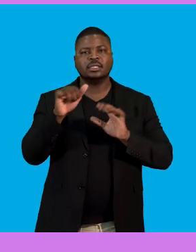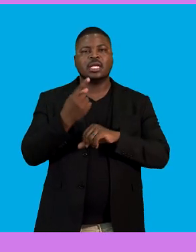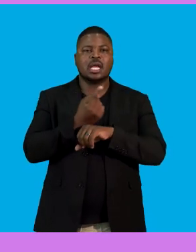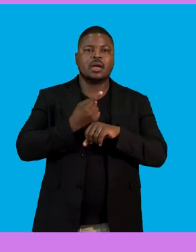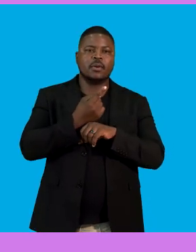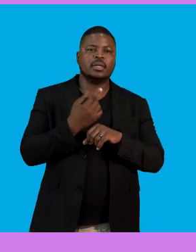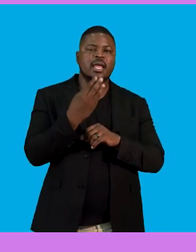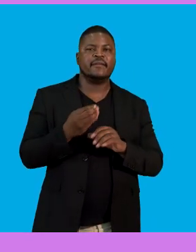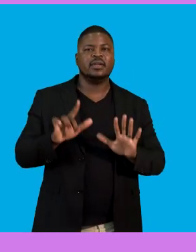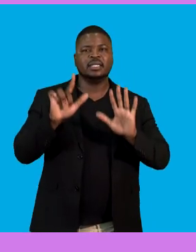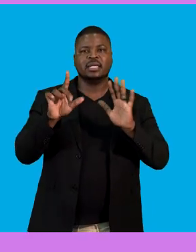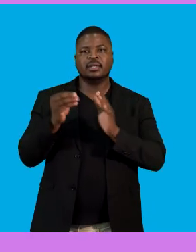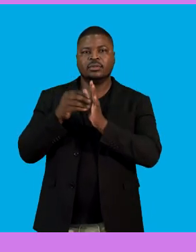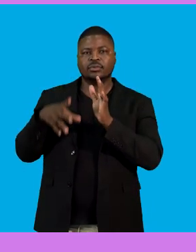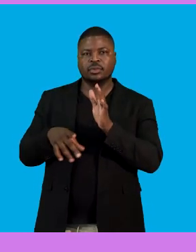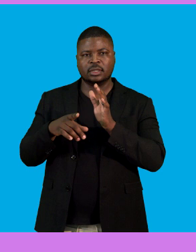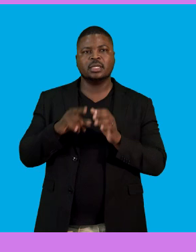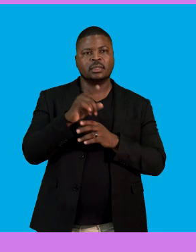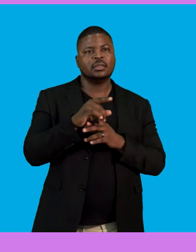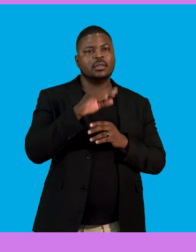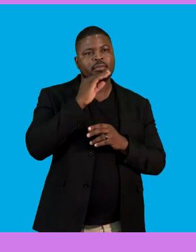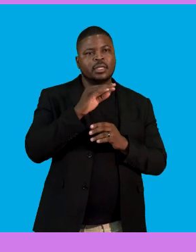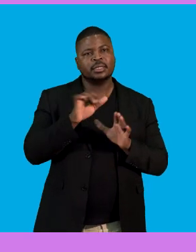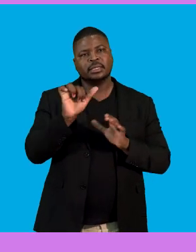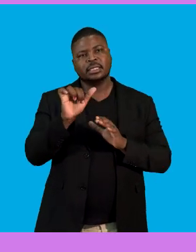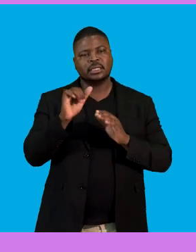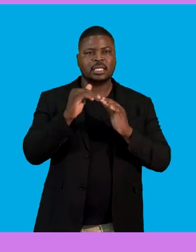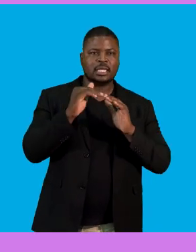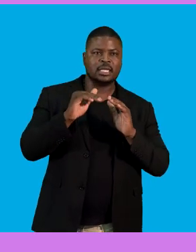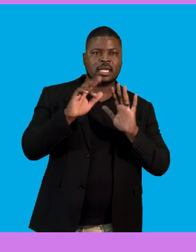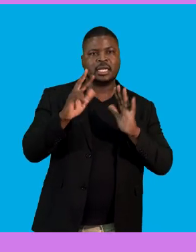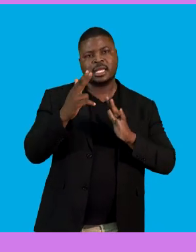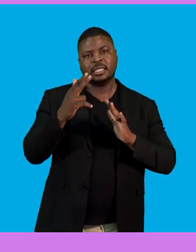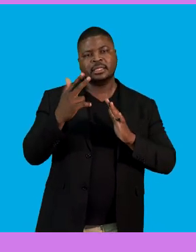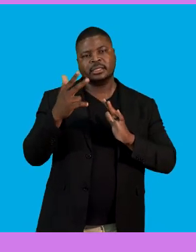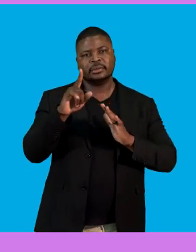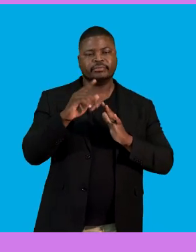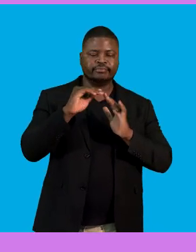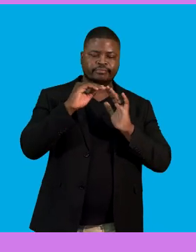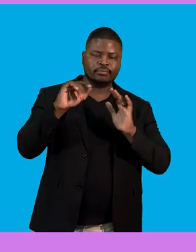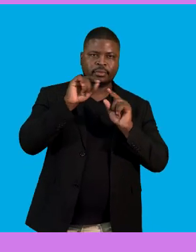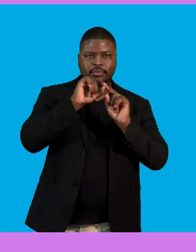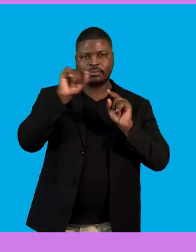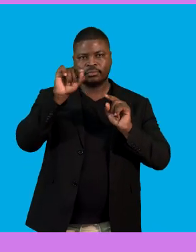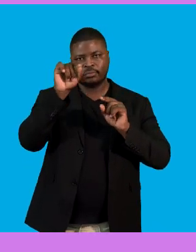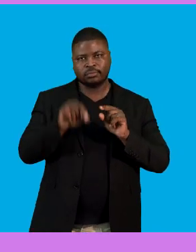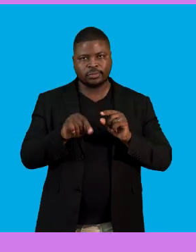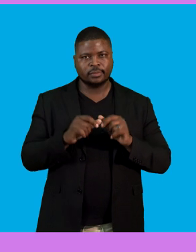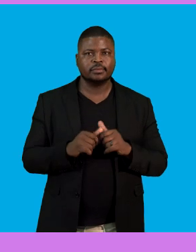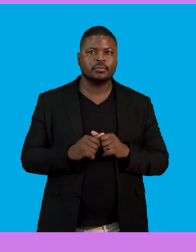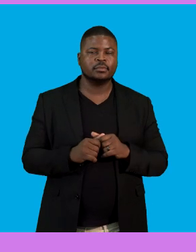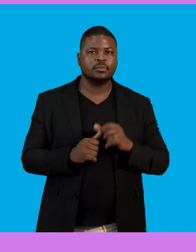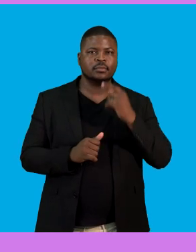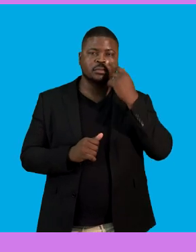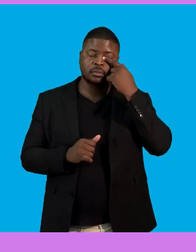got 7 learners, which will be between 6 and 8. So 7 learners is there. Can I just write them down? We've got 5 and then we've got